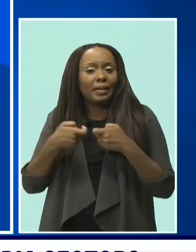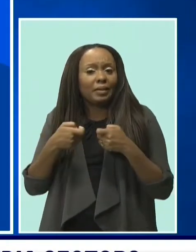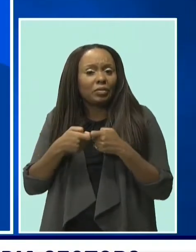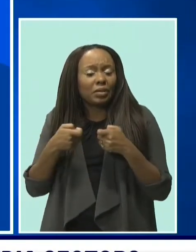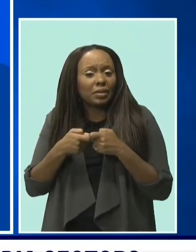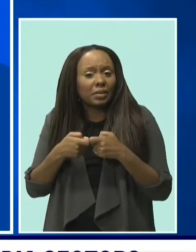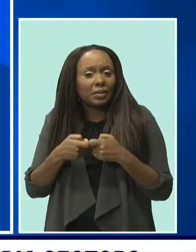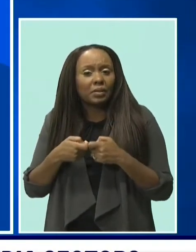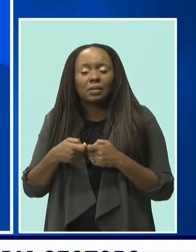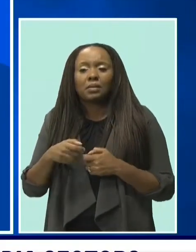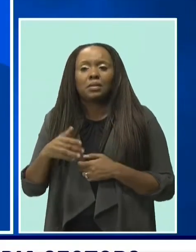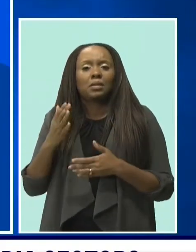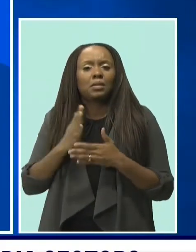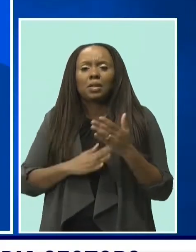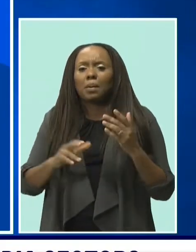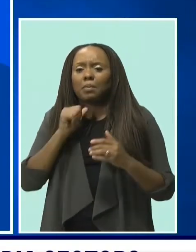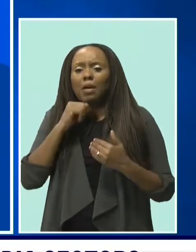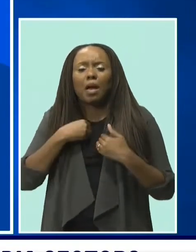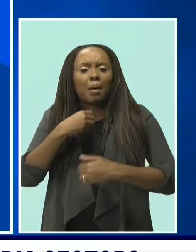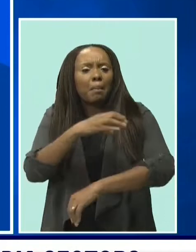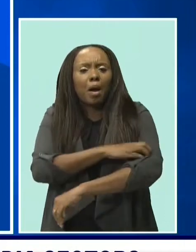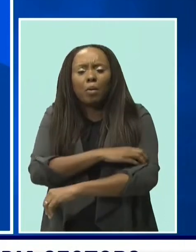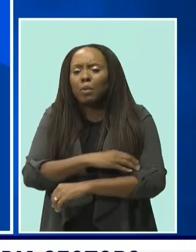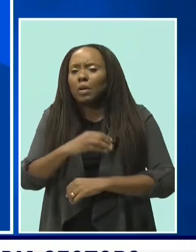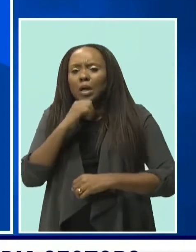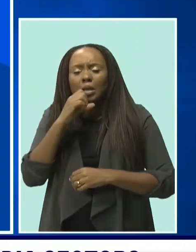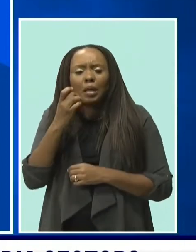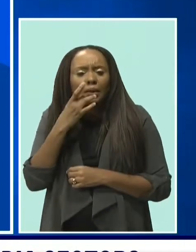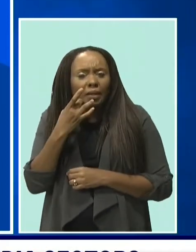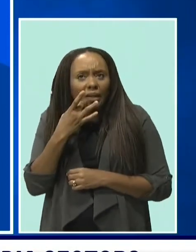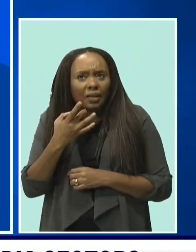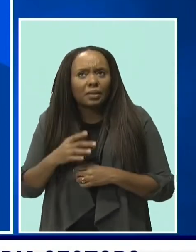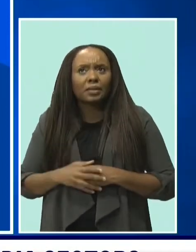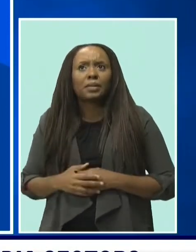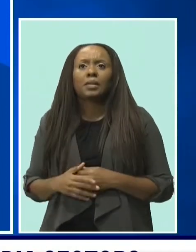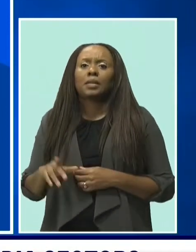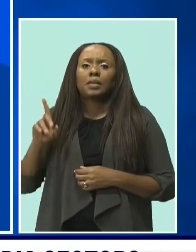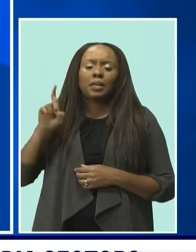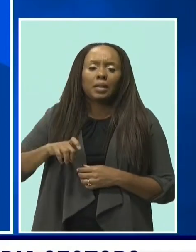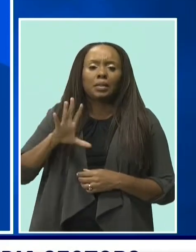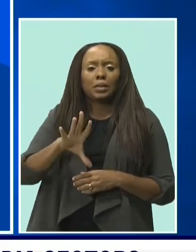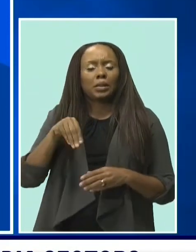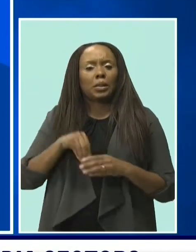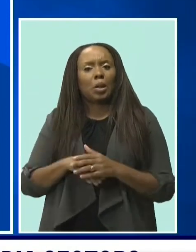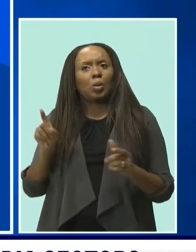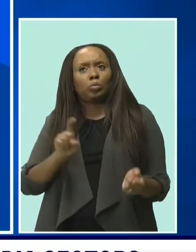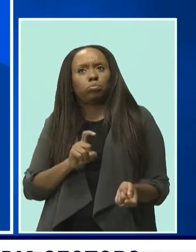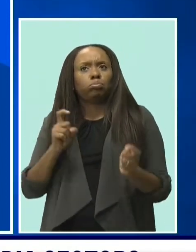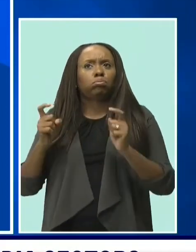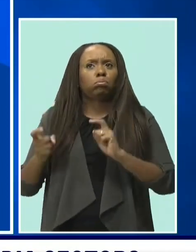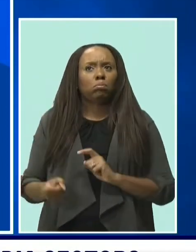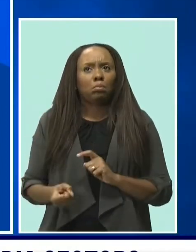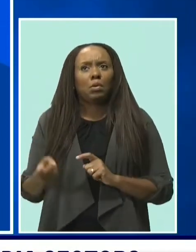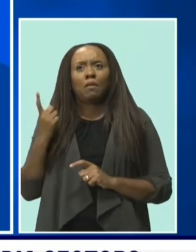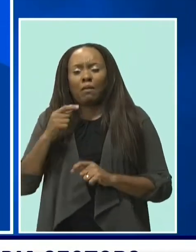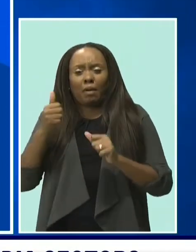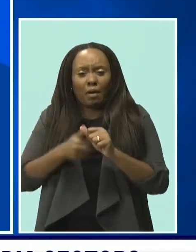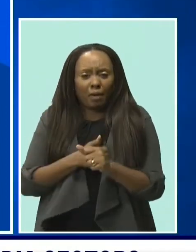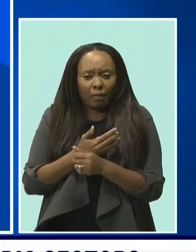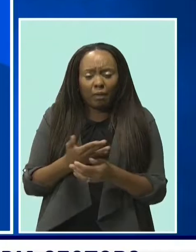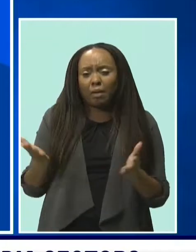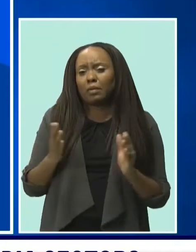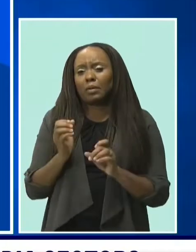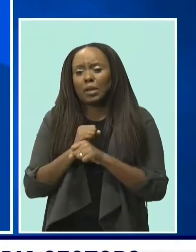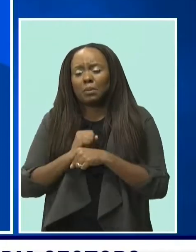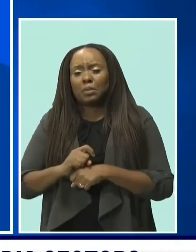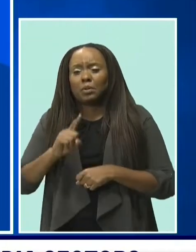that inclusion must therefore also move beyond lip service and include substantial changes to all that we do to ensure